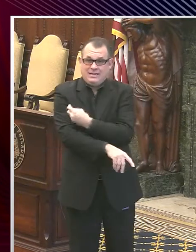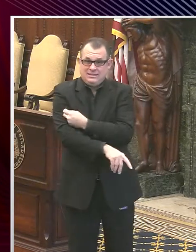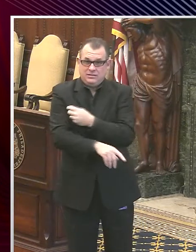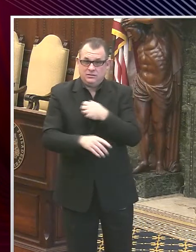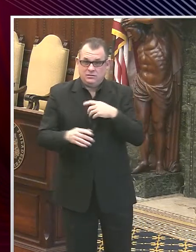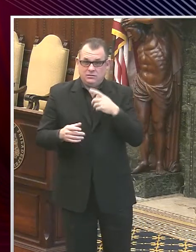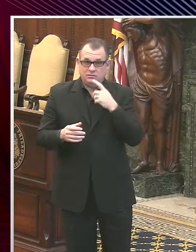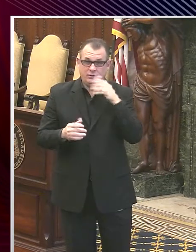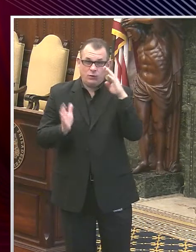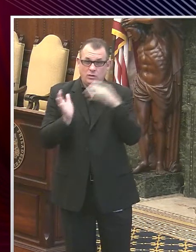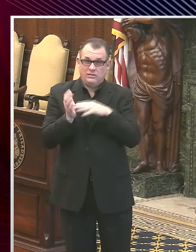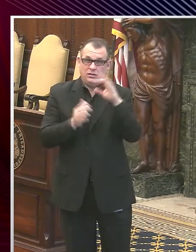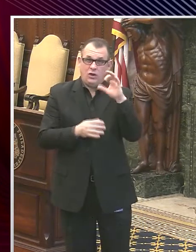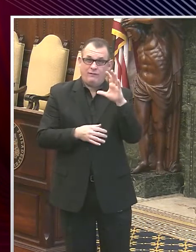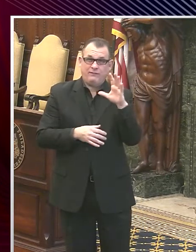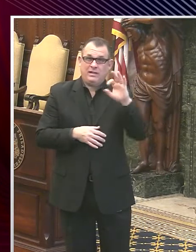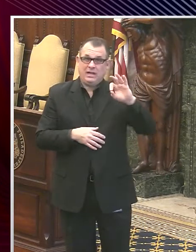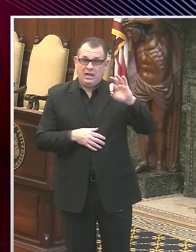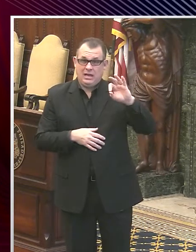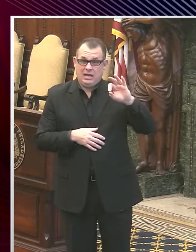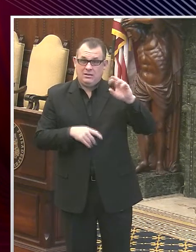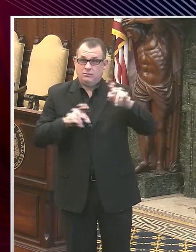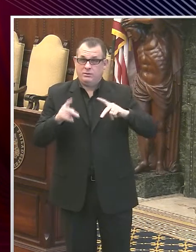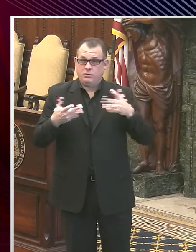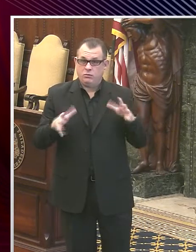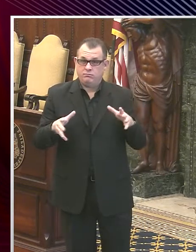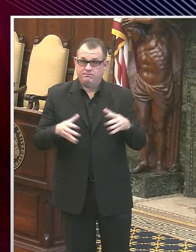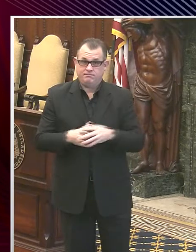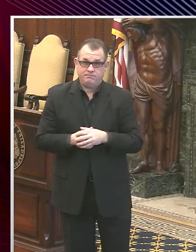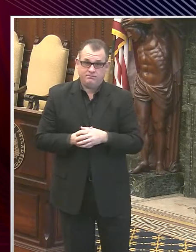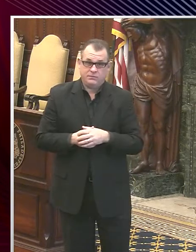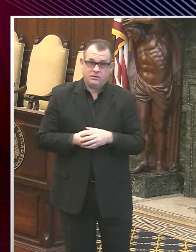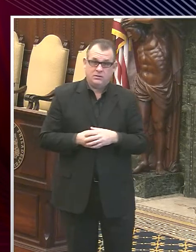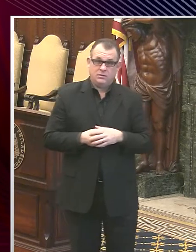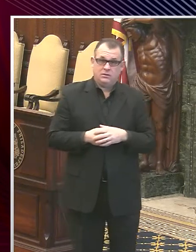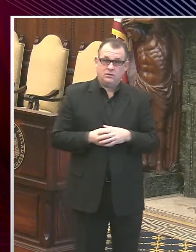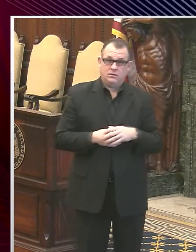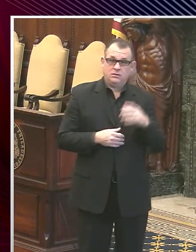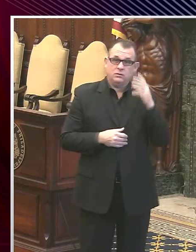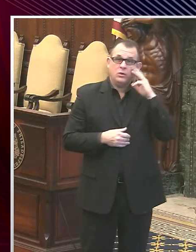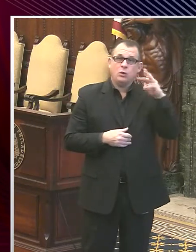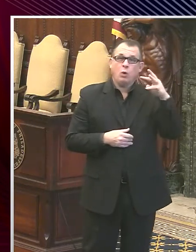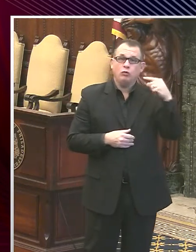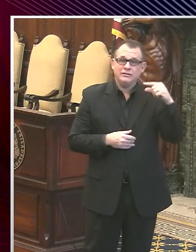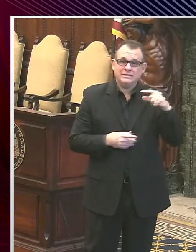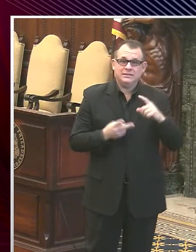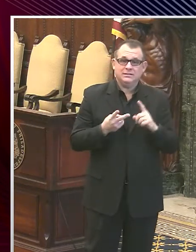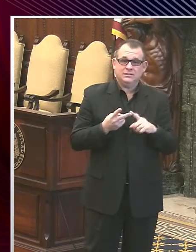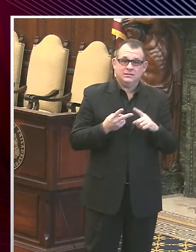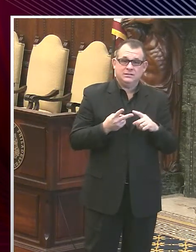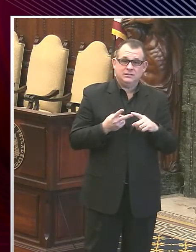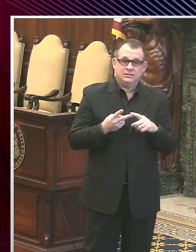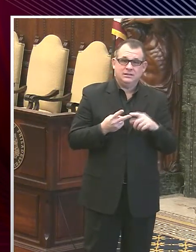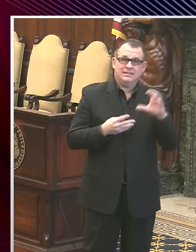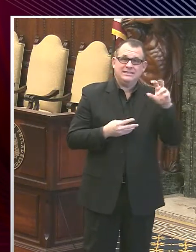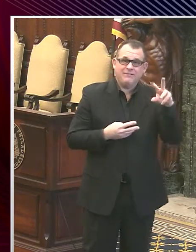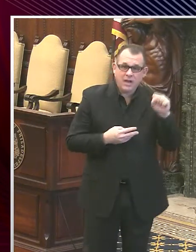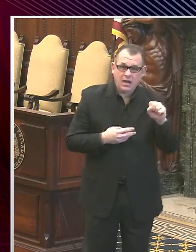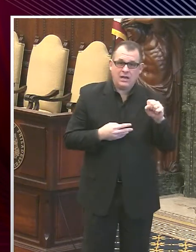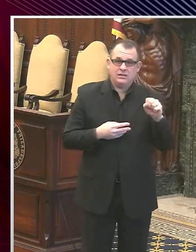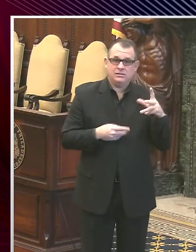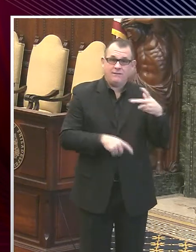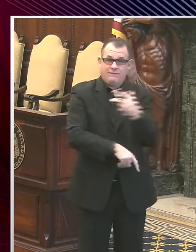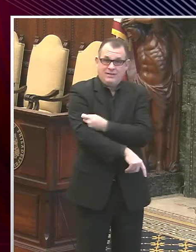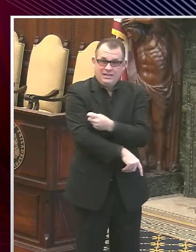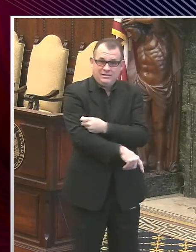they vaccinated 1,959 people. And CVS and Walgreens were vaccinating in nursing homes. Roughly